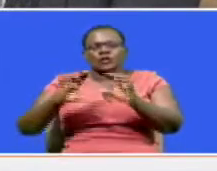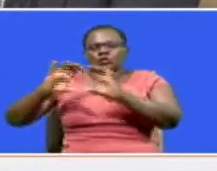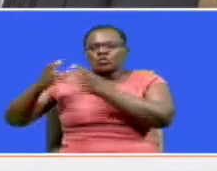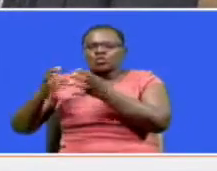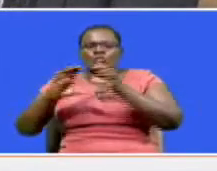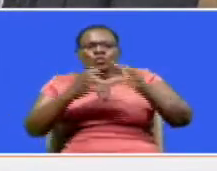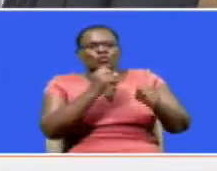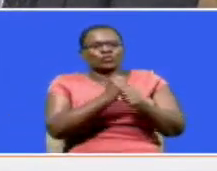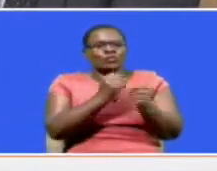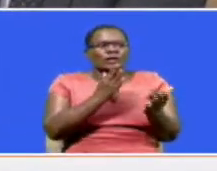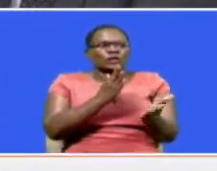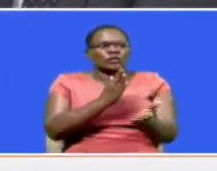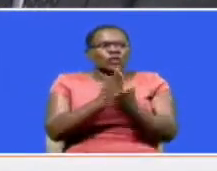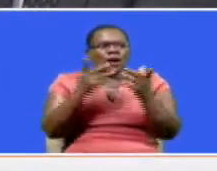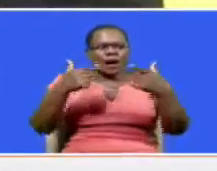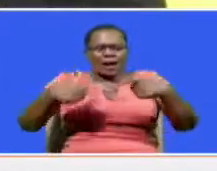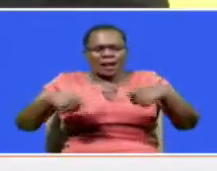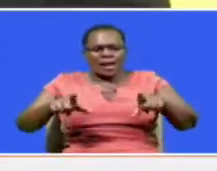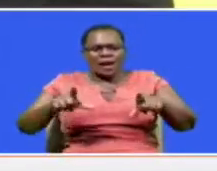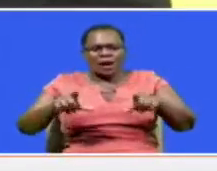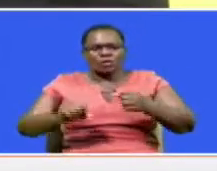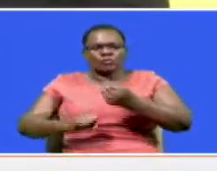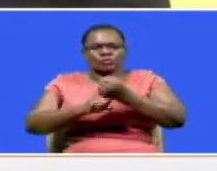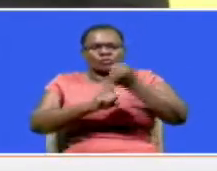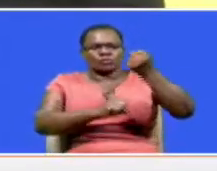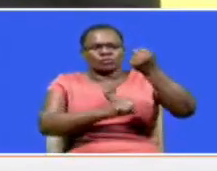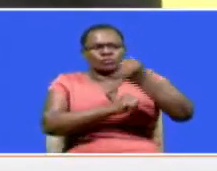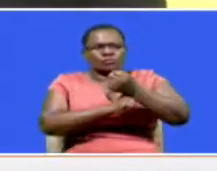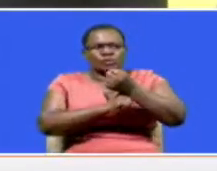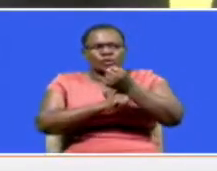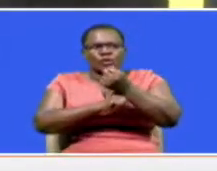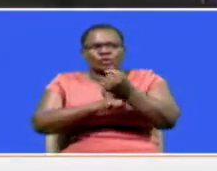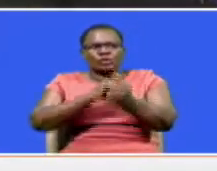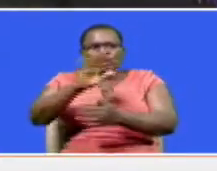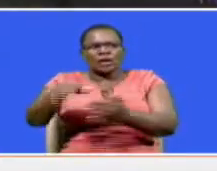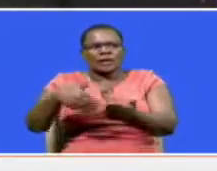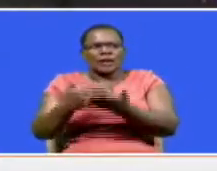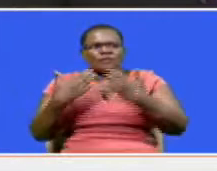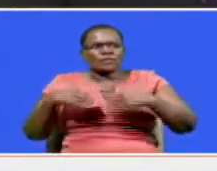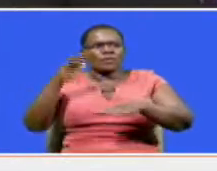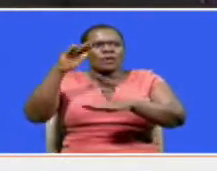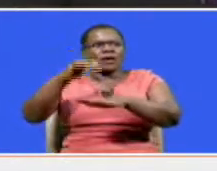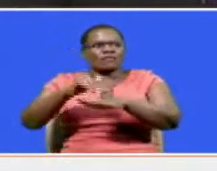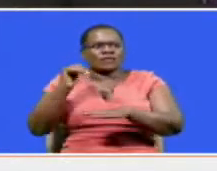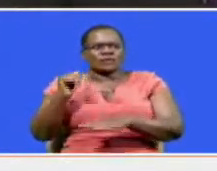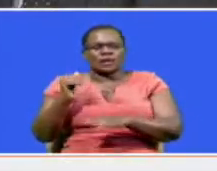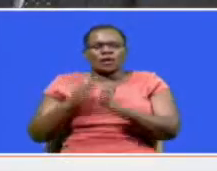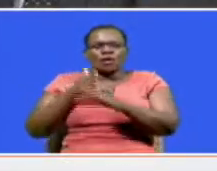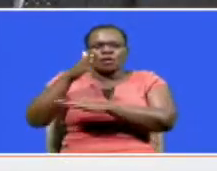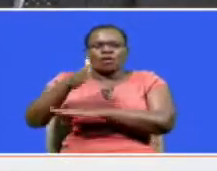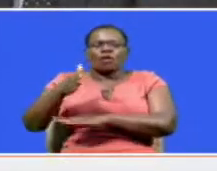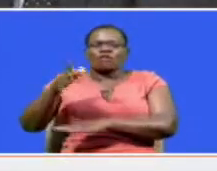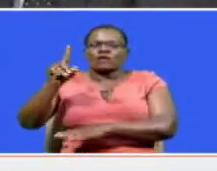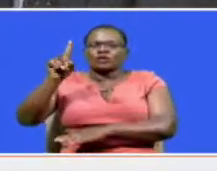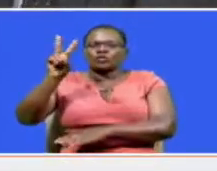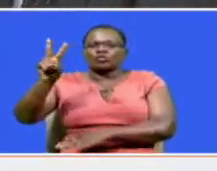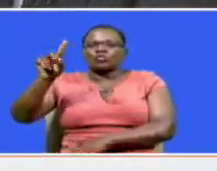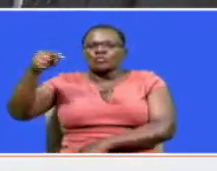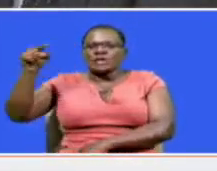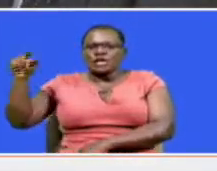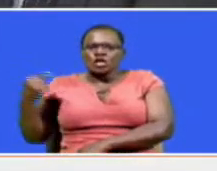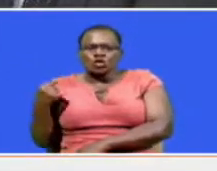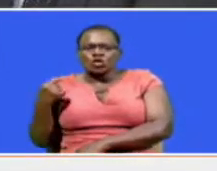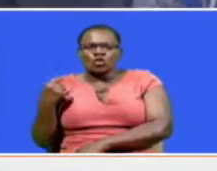yanayozozana kuhakikisha wanatoa fursa ya msaada ya kibinadamu kufikia waathiriwa wa vita hivyo. Zaidi ya watu milioni